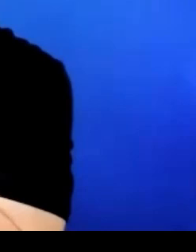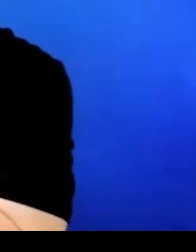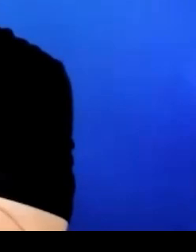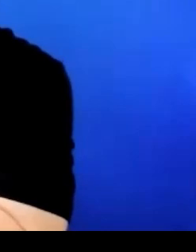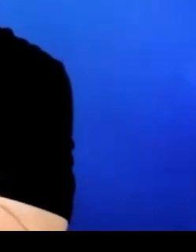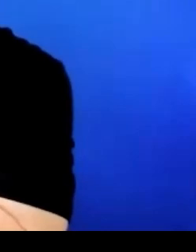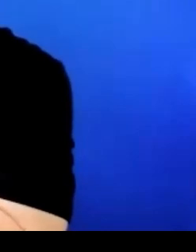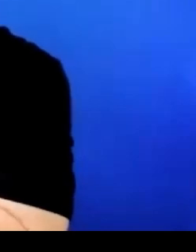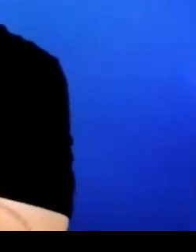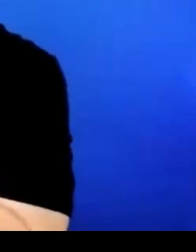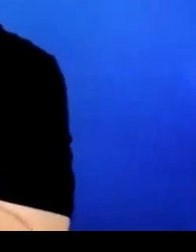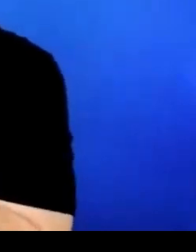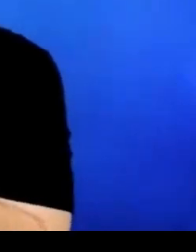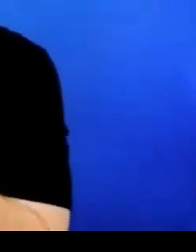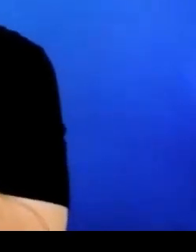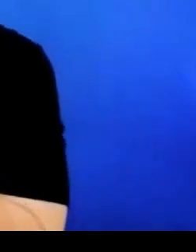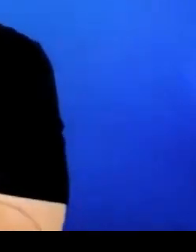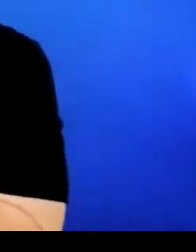development.